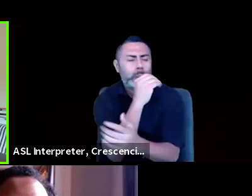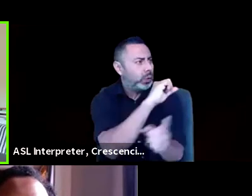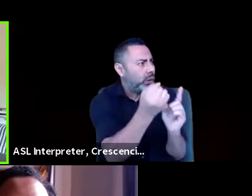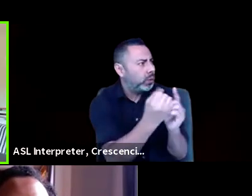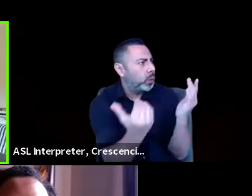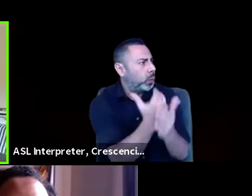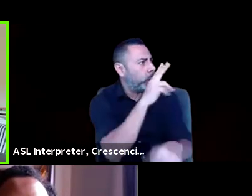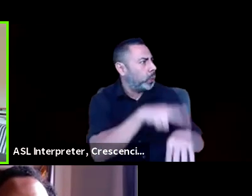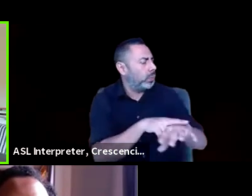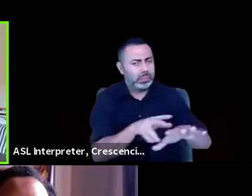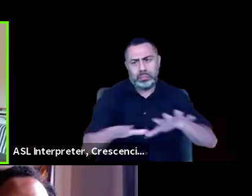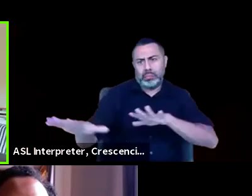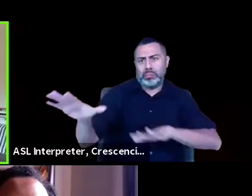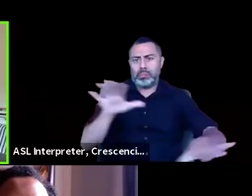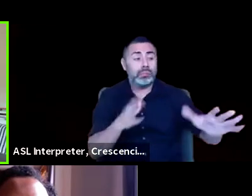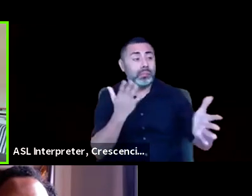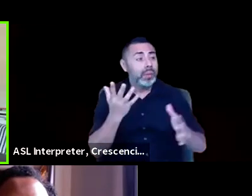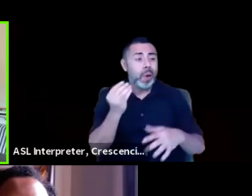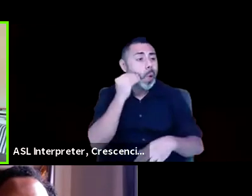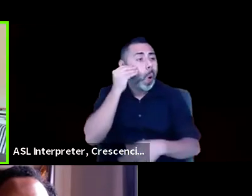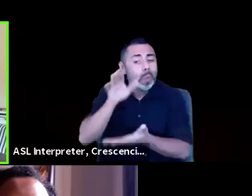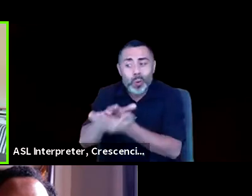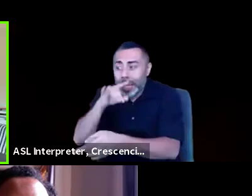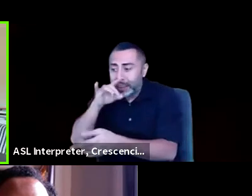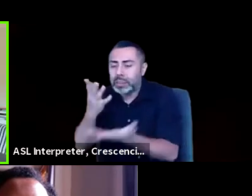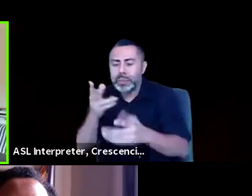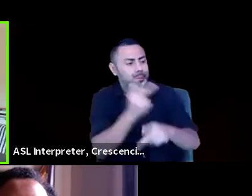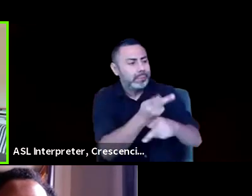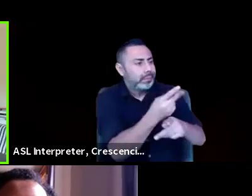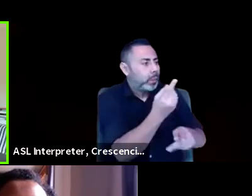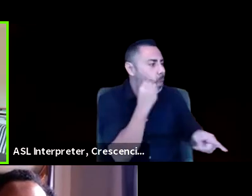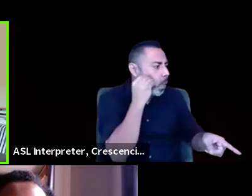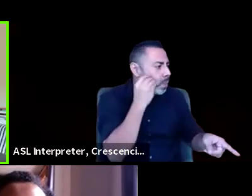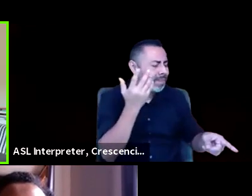they're caretaking or homeschooling or,